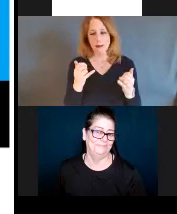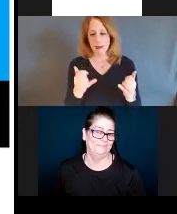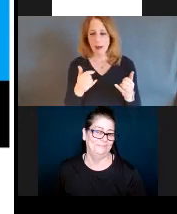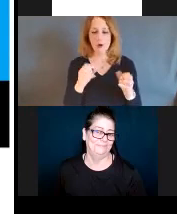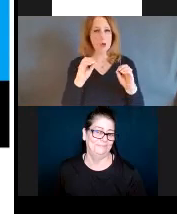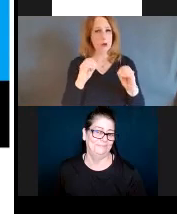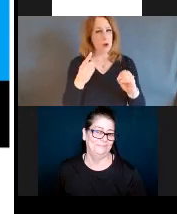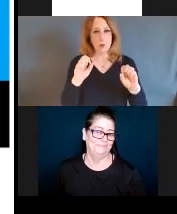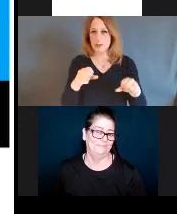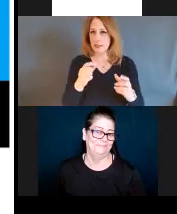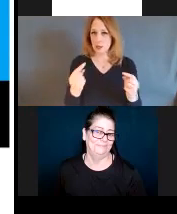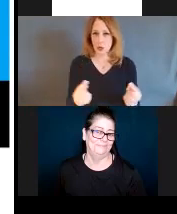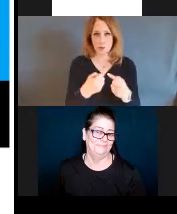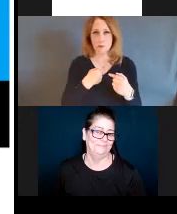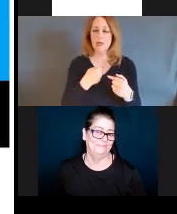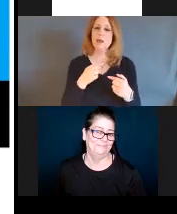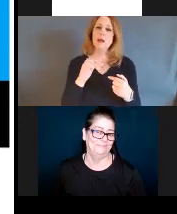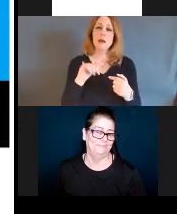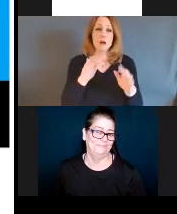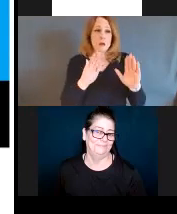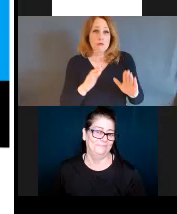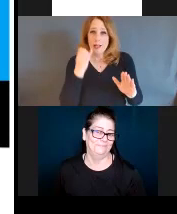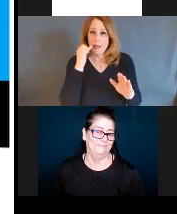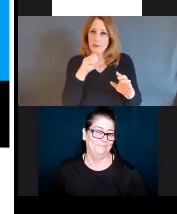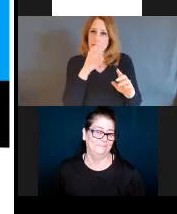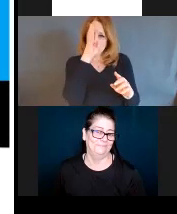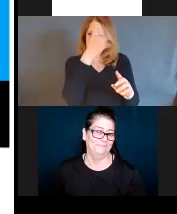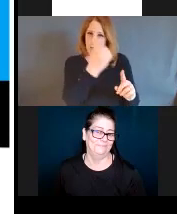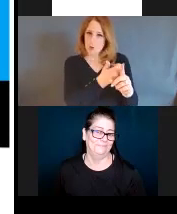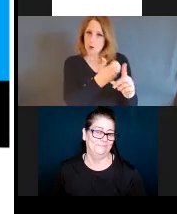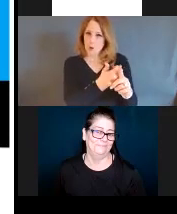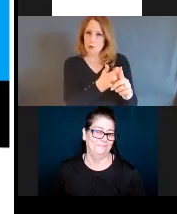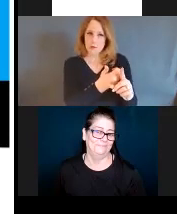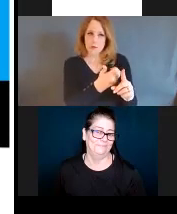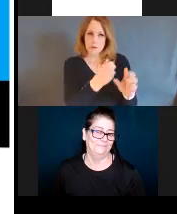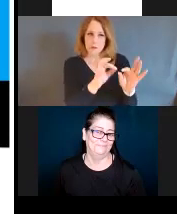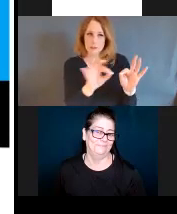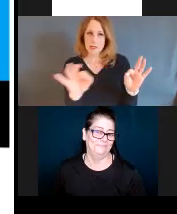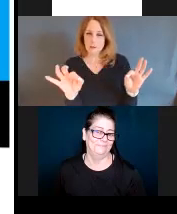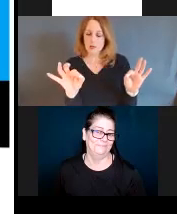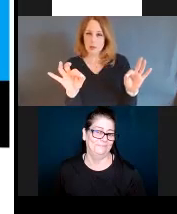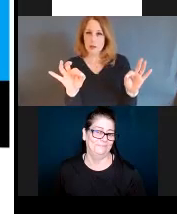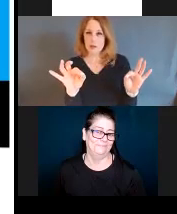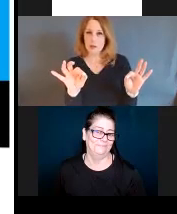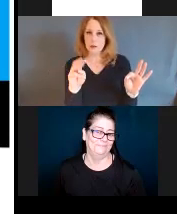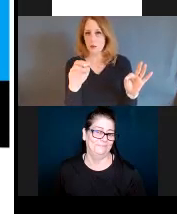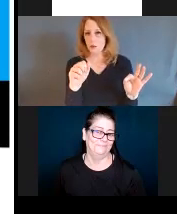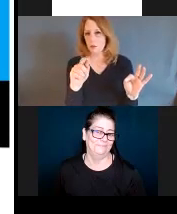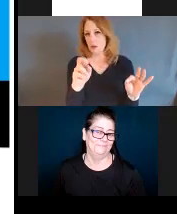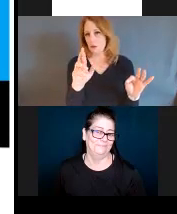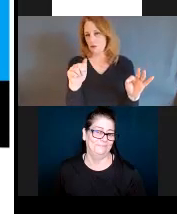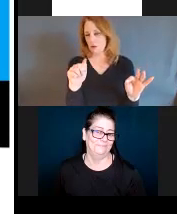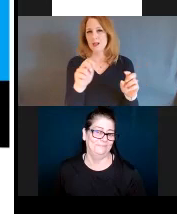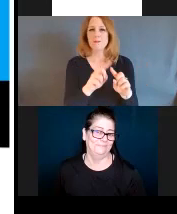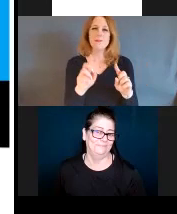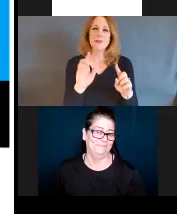hurt me. It's great if the survivor can come up with their own safety statement or mantra, but those are a couple